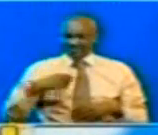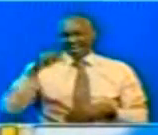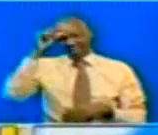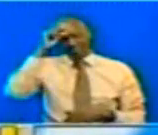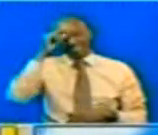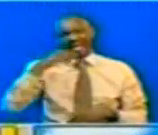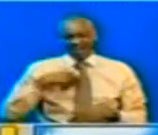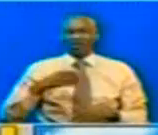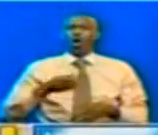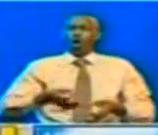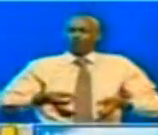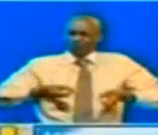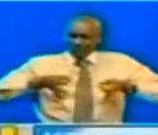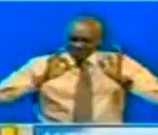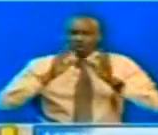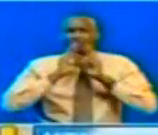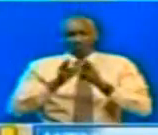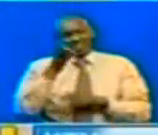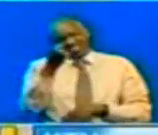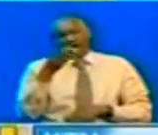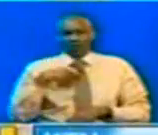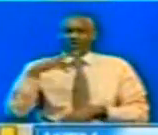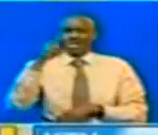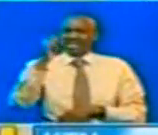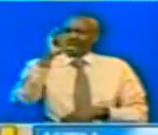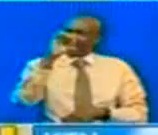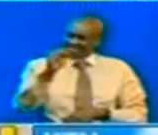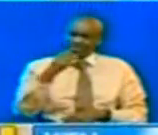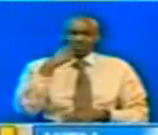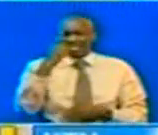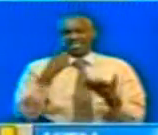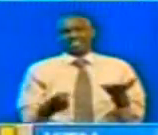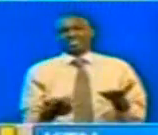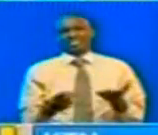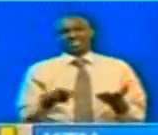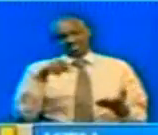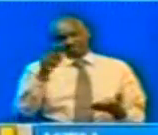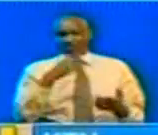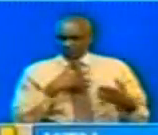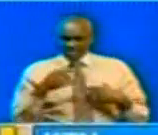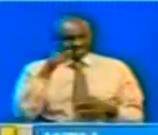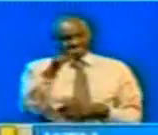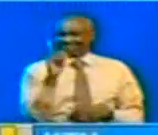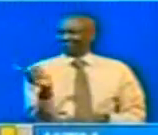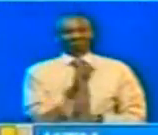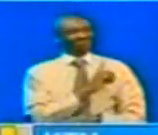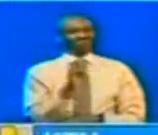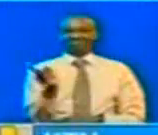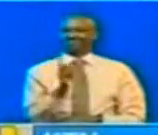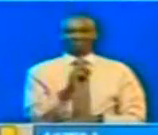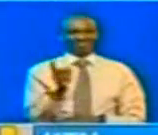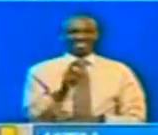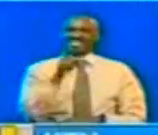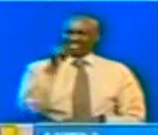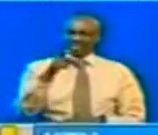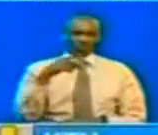government, any official report from the NIS saying that they are concerned. So that was